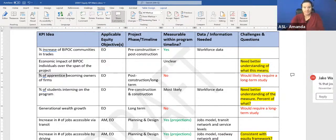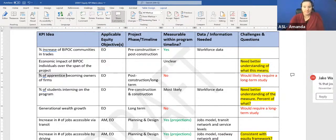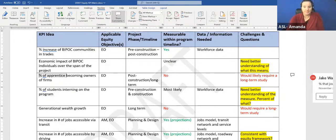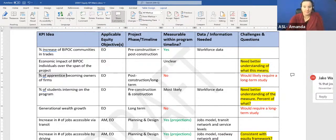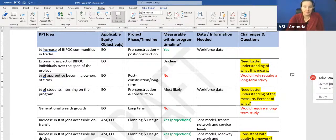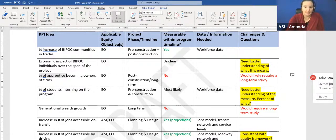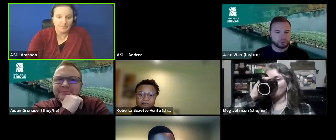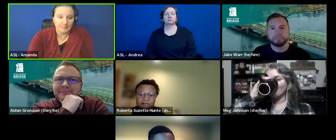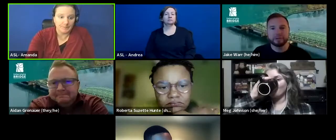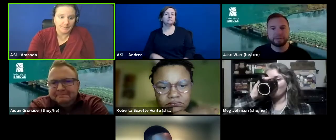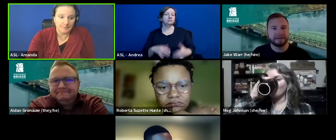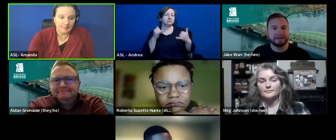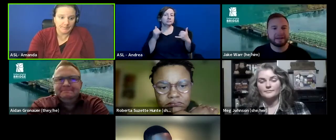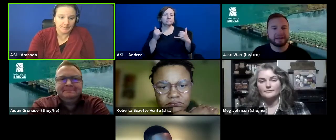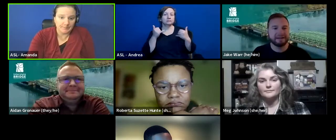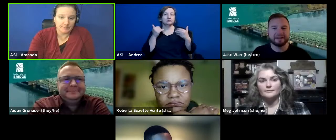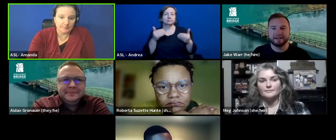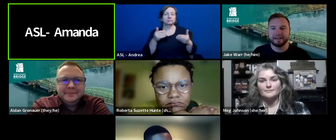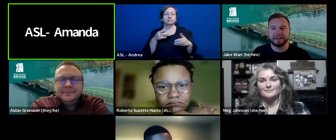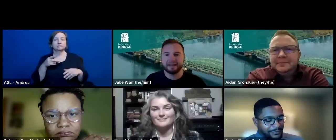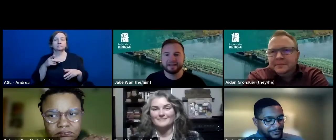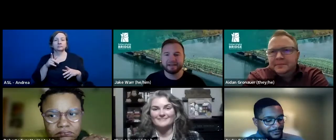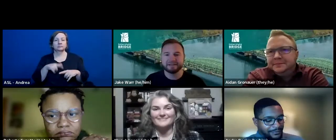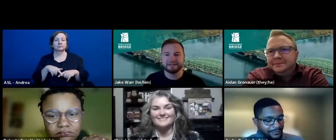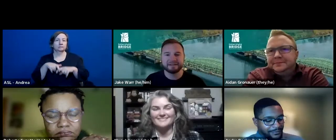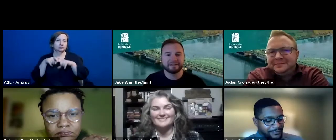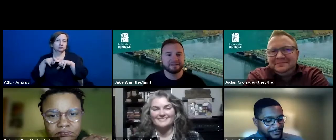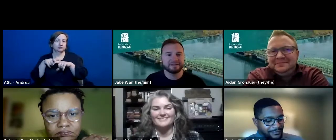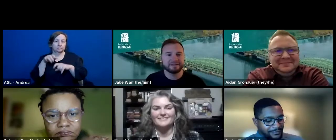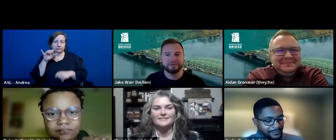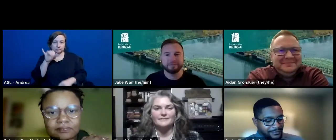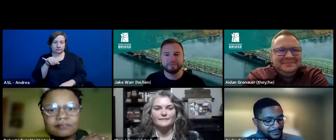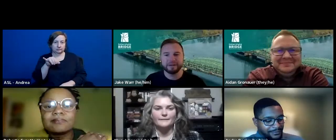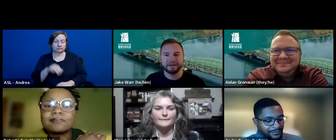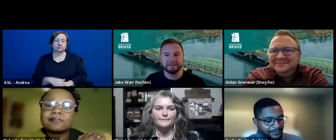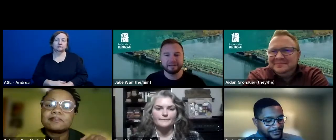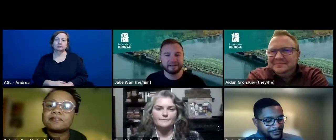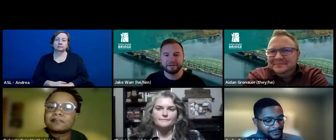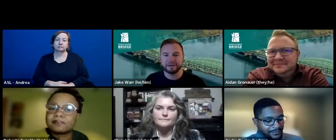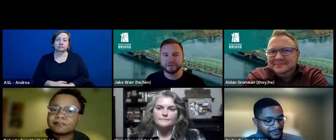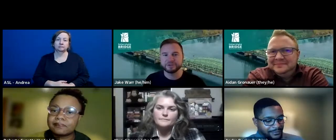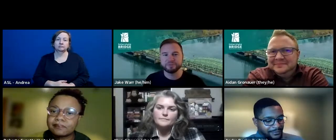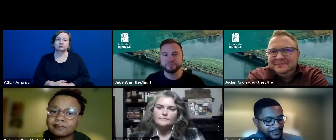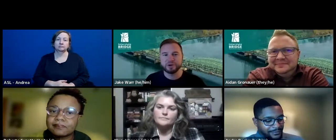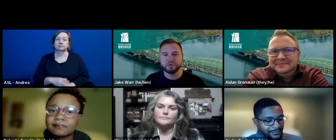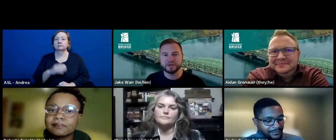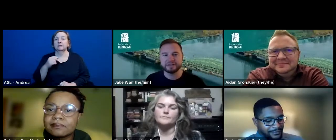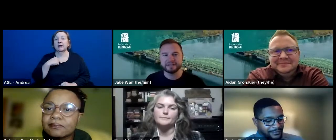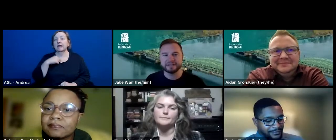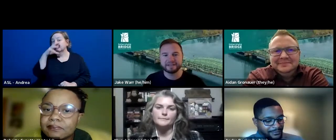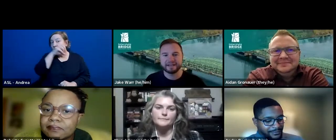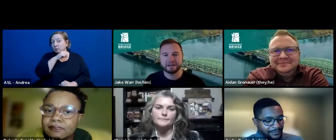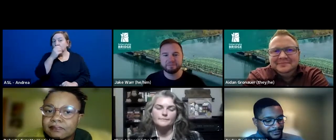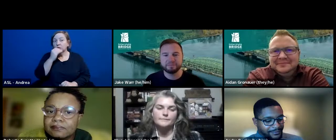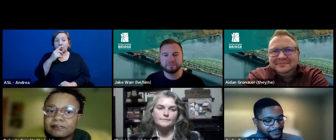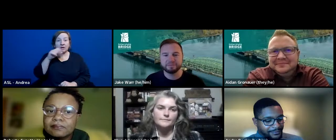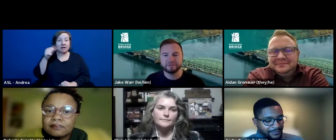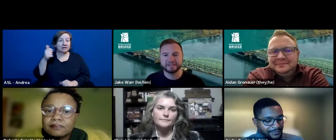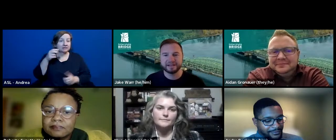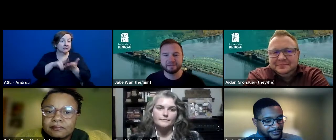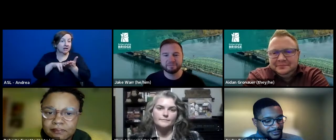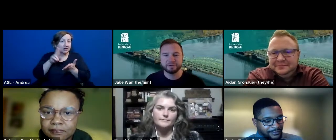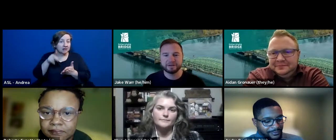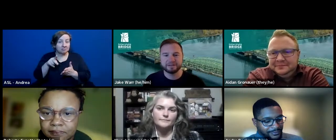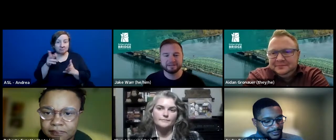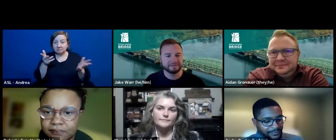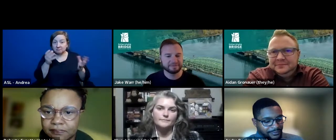But why don't we put a pin in that? And I assume no one else has signed up. No